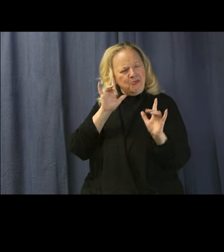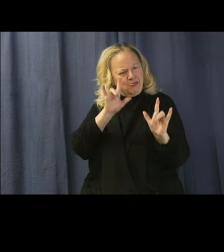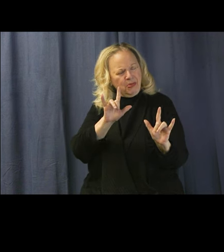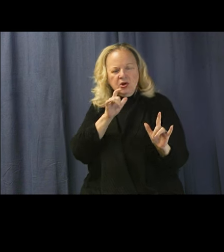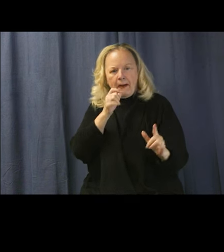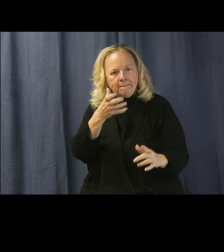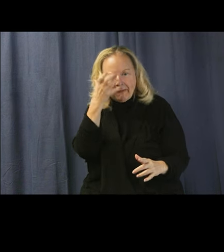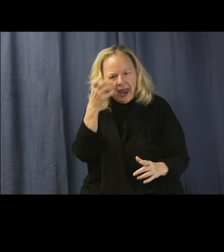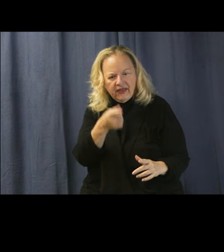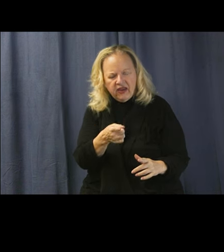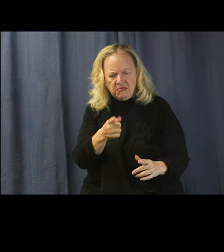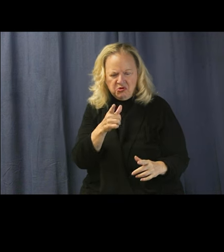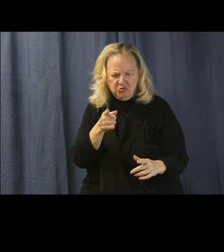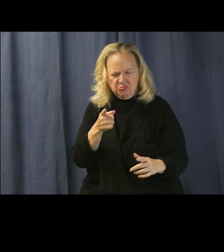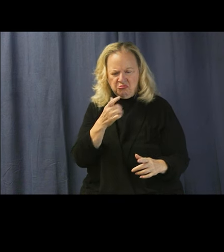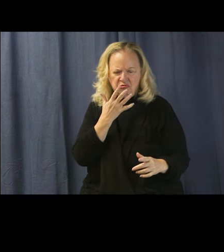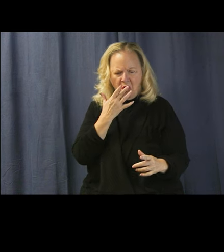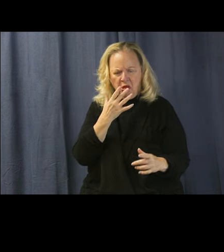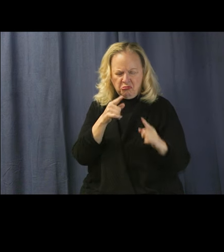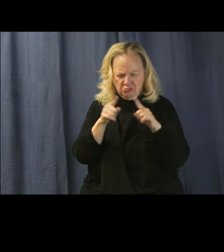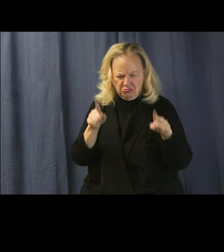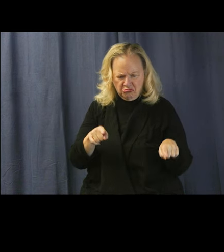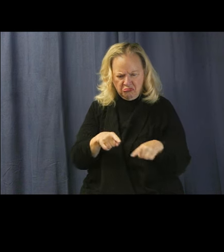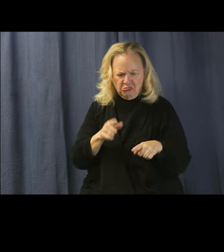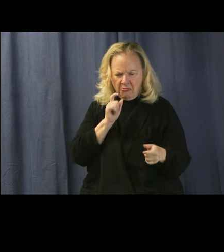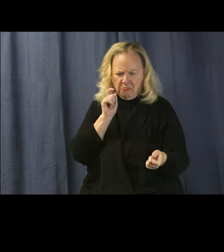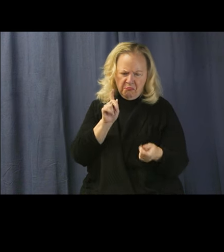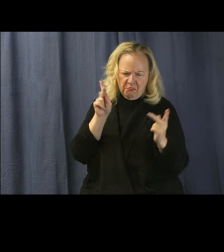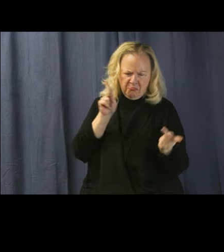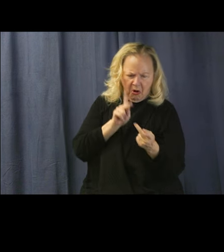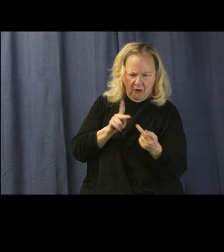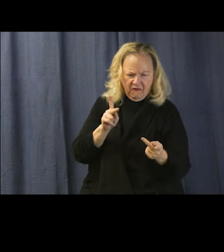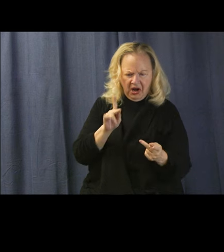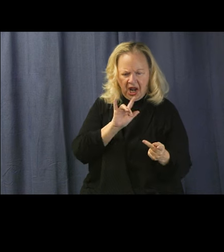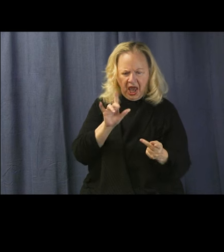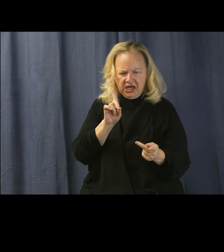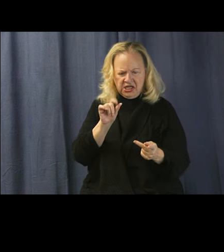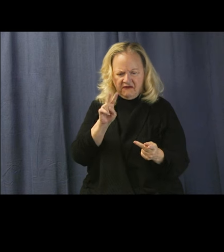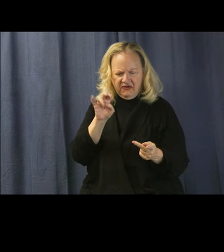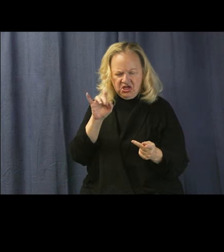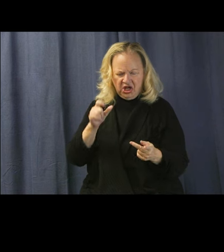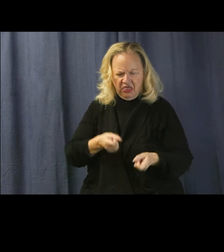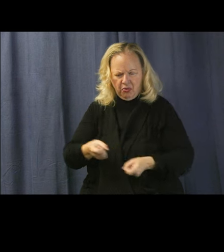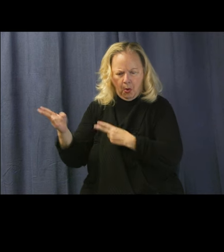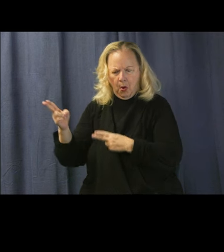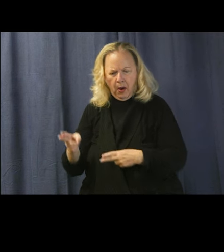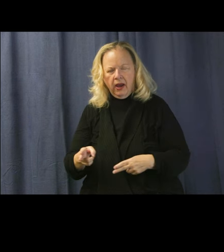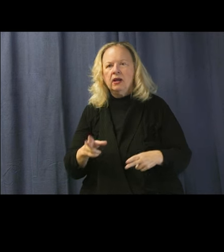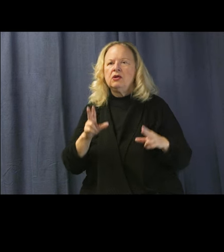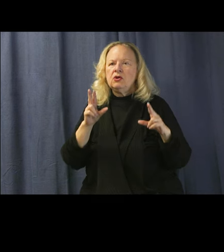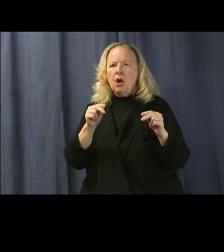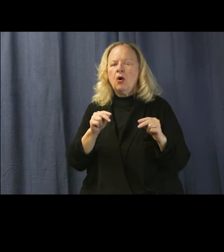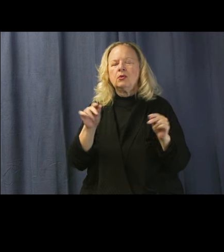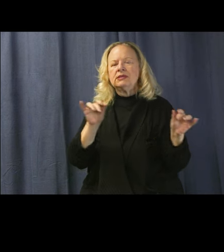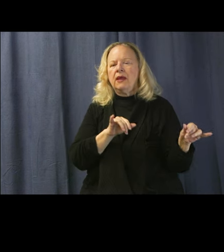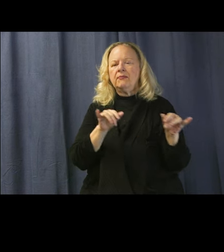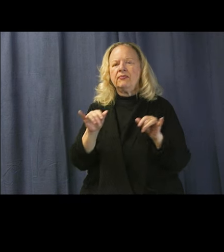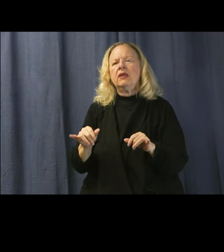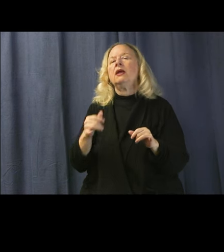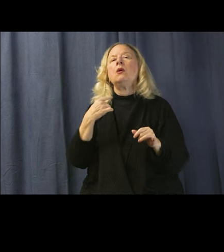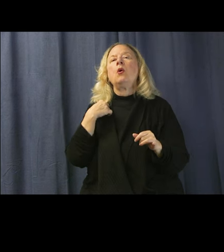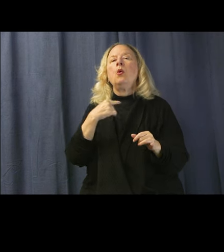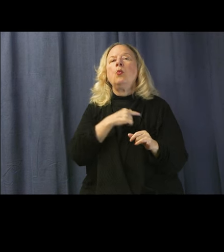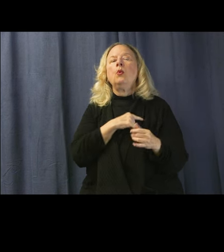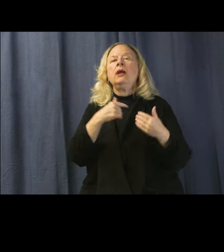You don't get mad at your first grader and say, why aren't you doing it like Da Vinci, and throw it away. Well, it's the same thing. When